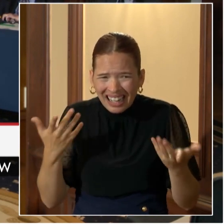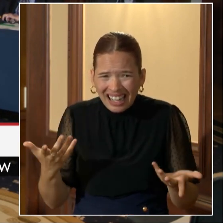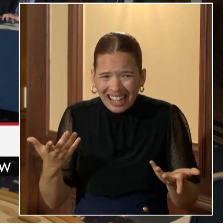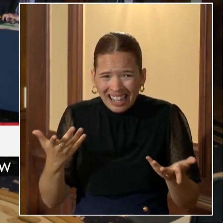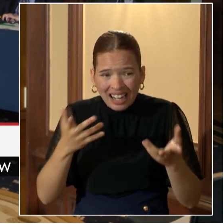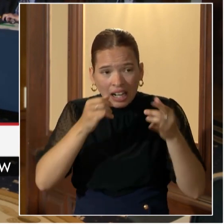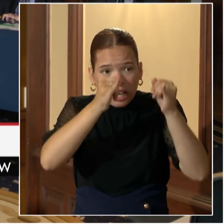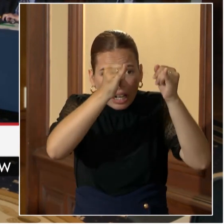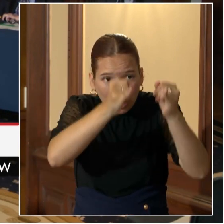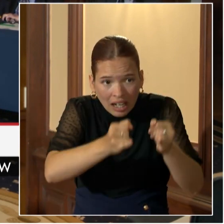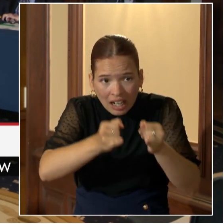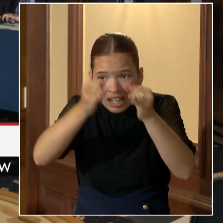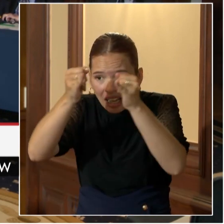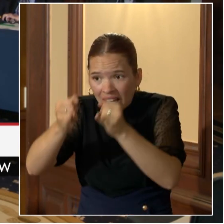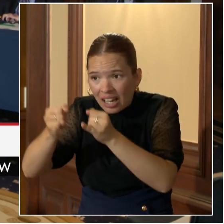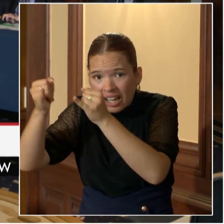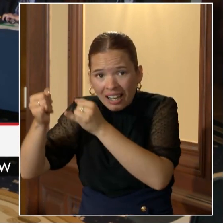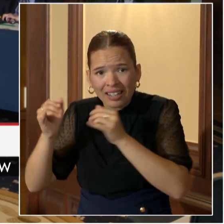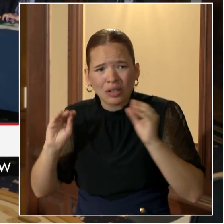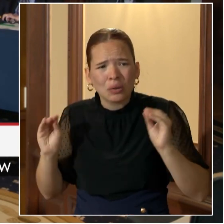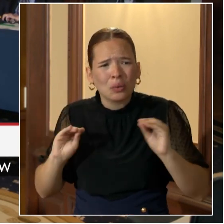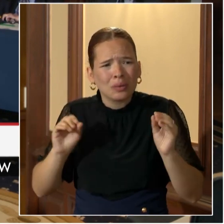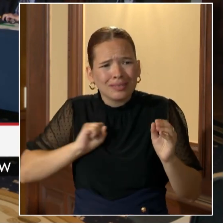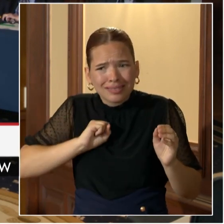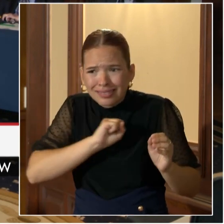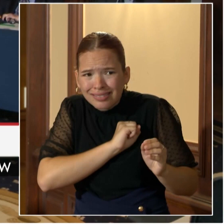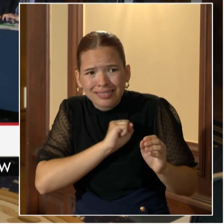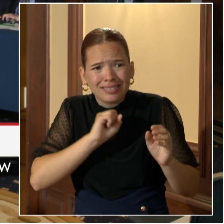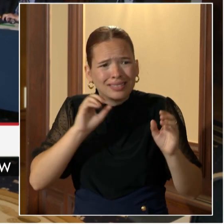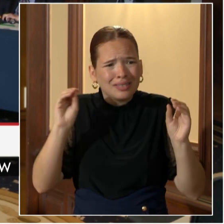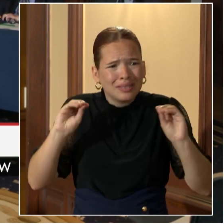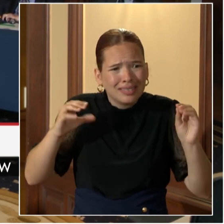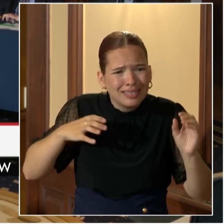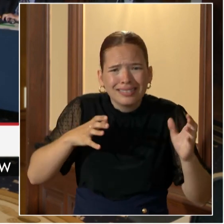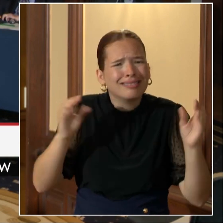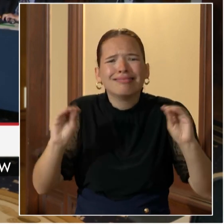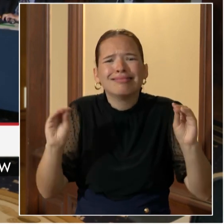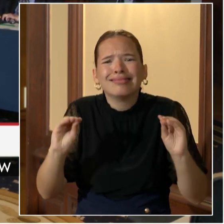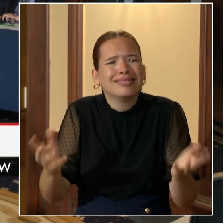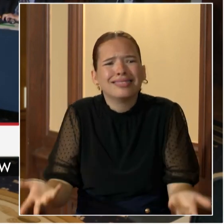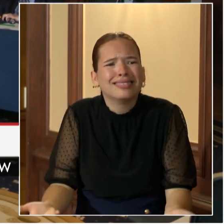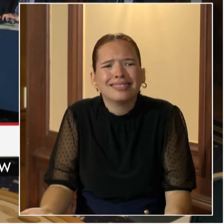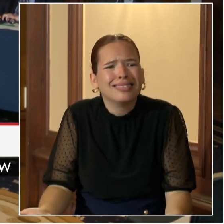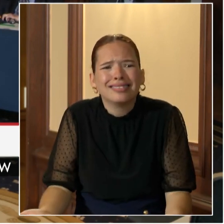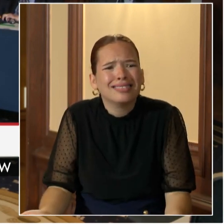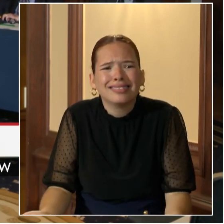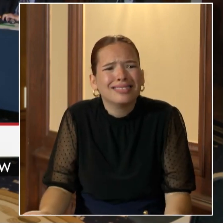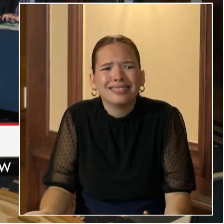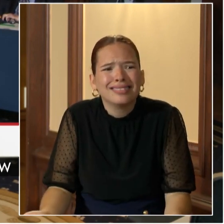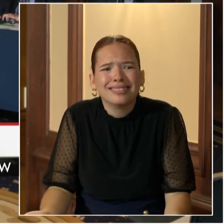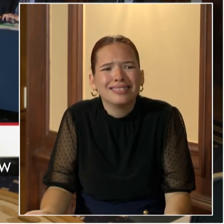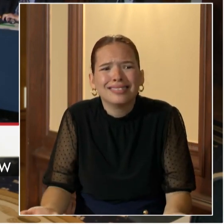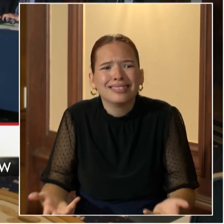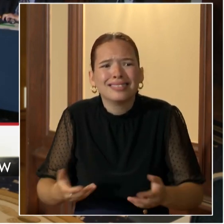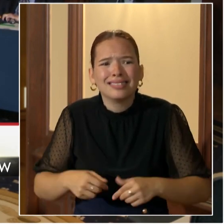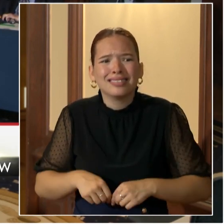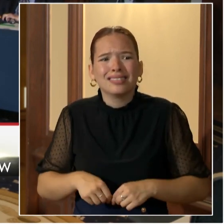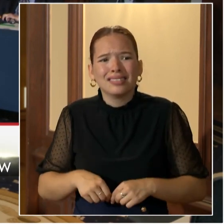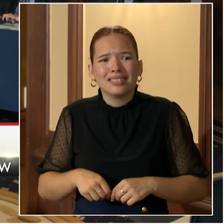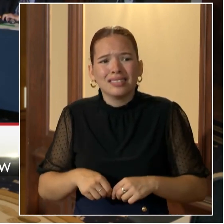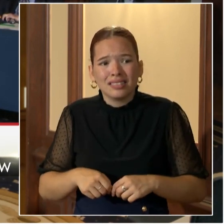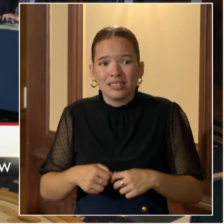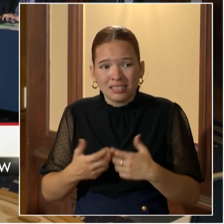And you could certainly talk to the executive director about personnel